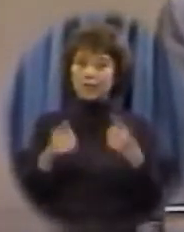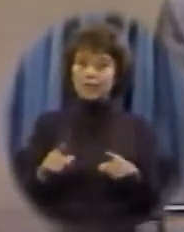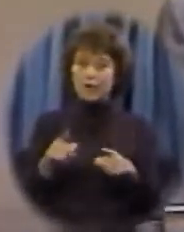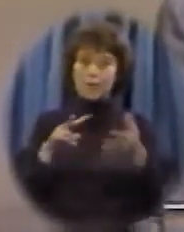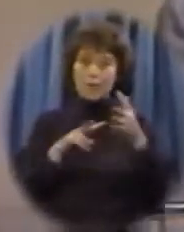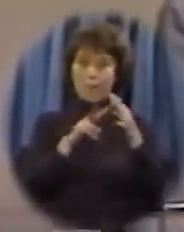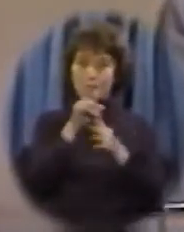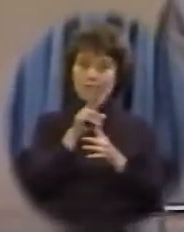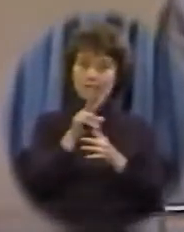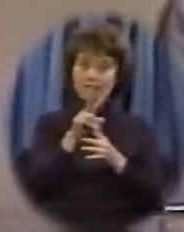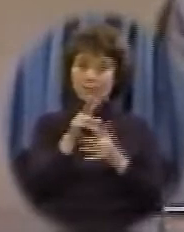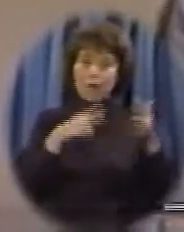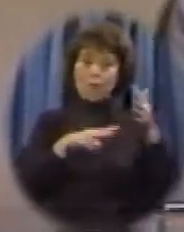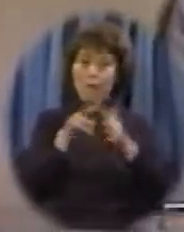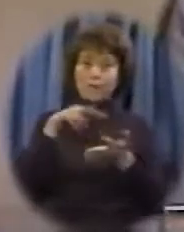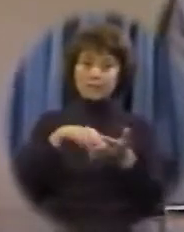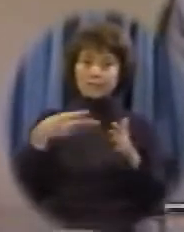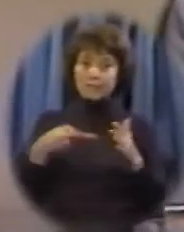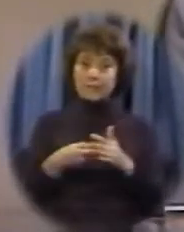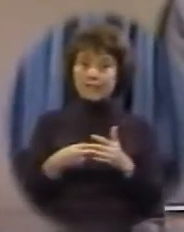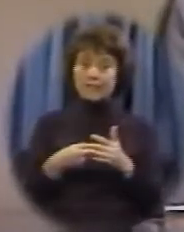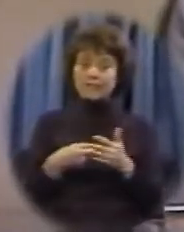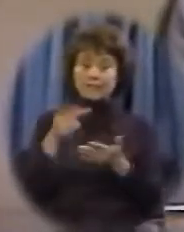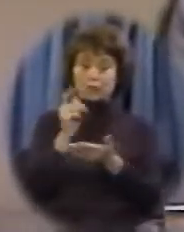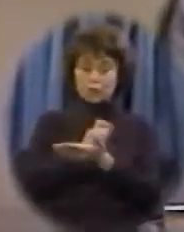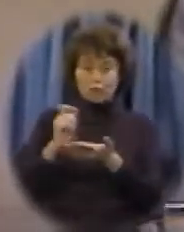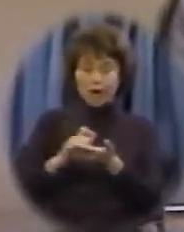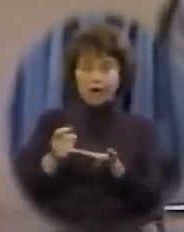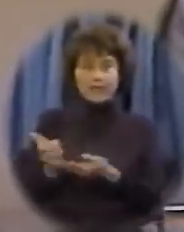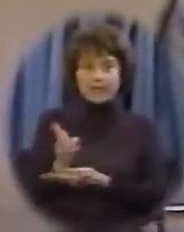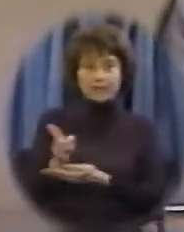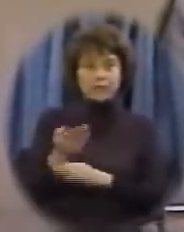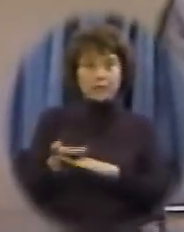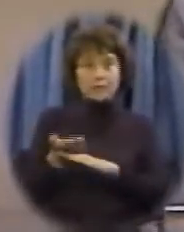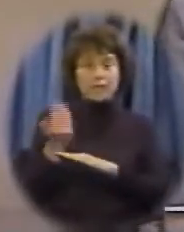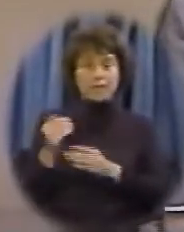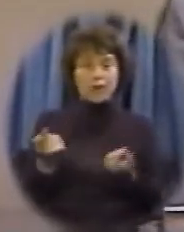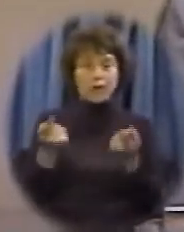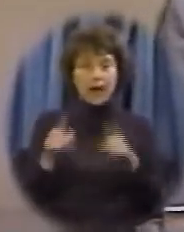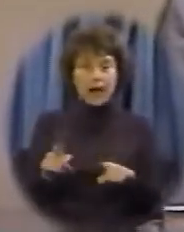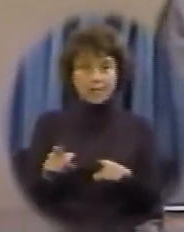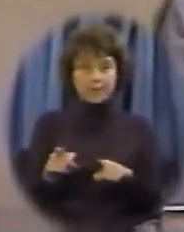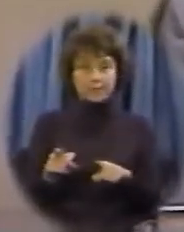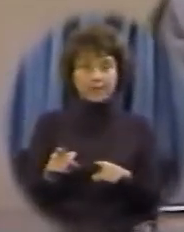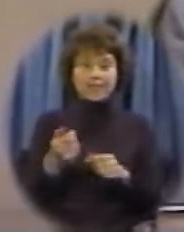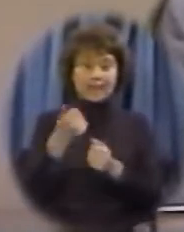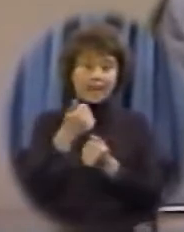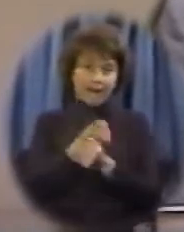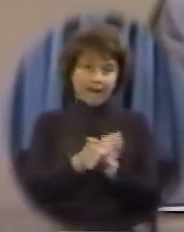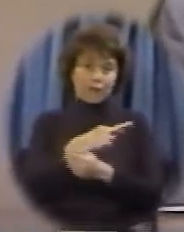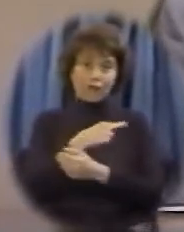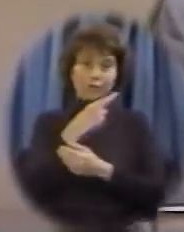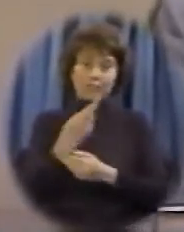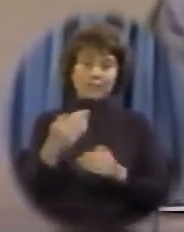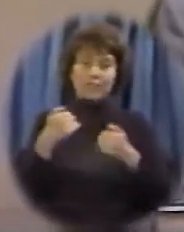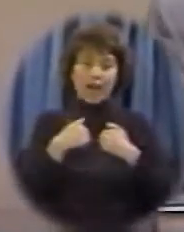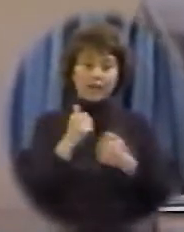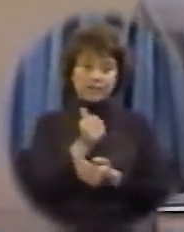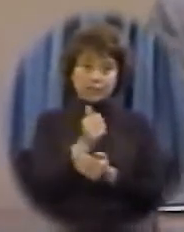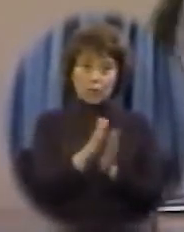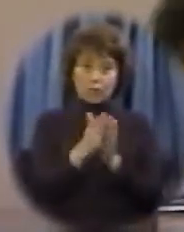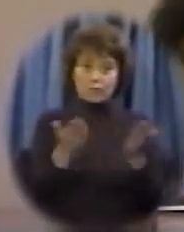before it happens. Every religion has its Bible, but this is the only Bible of all the religions that has a word of prophecy in it.